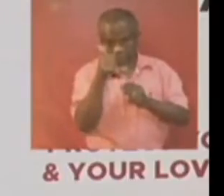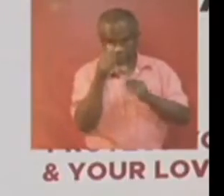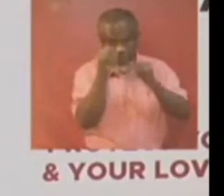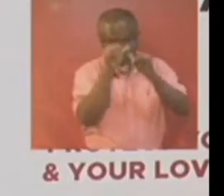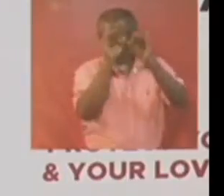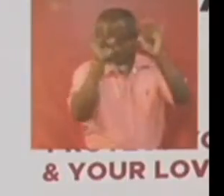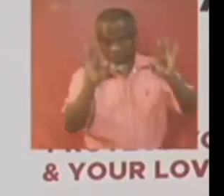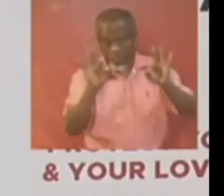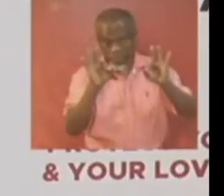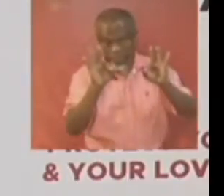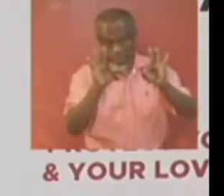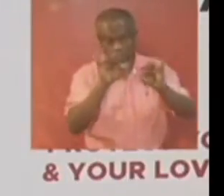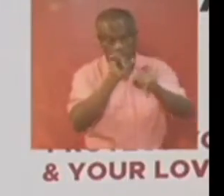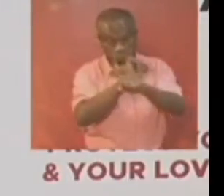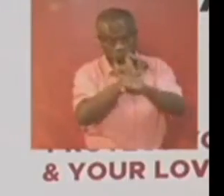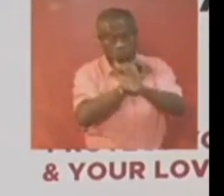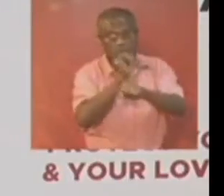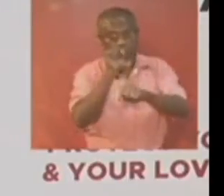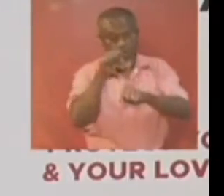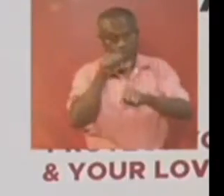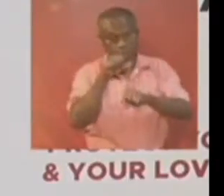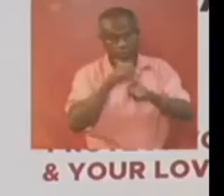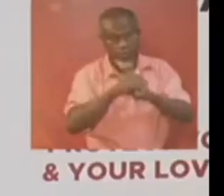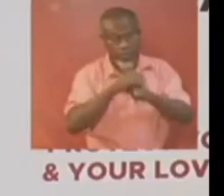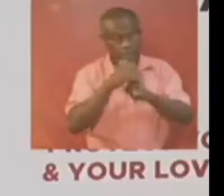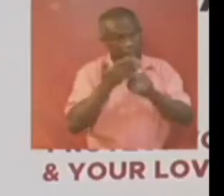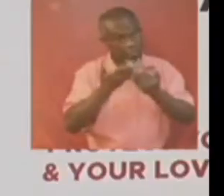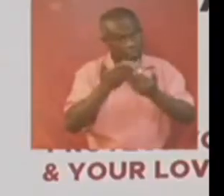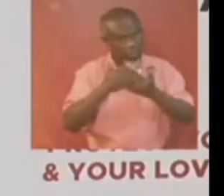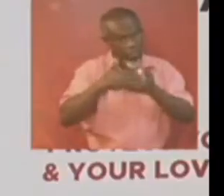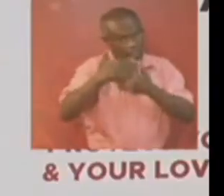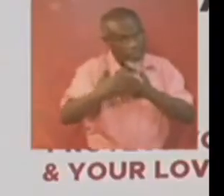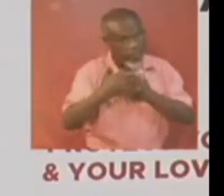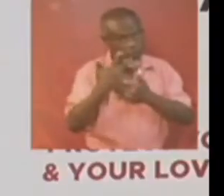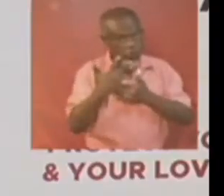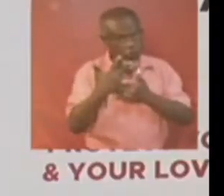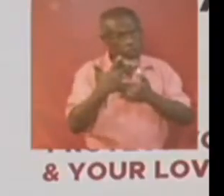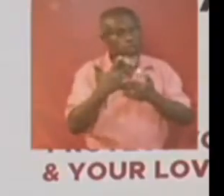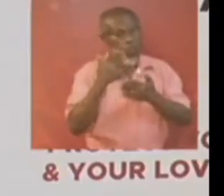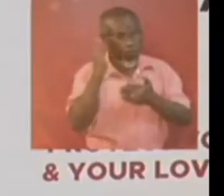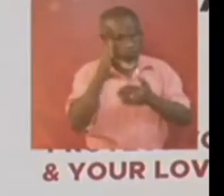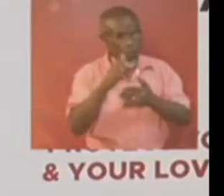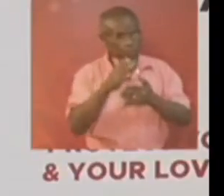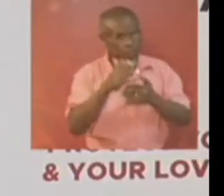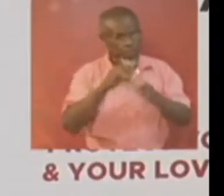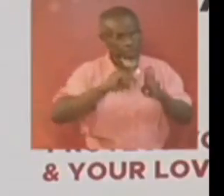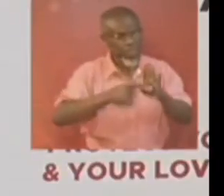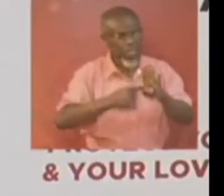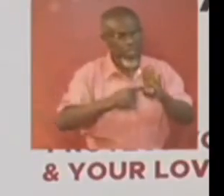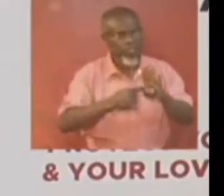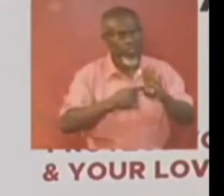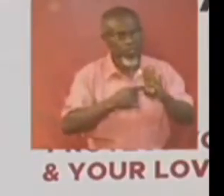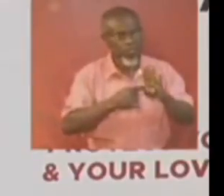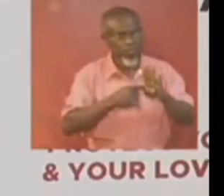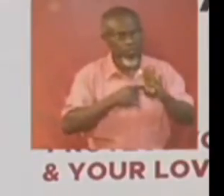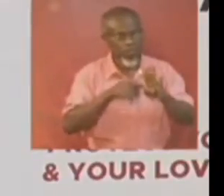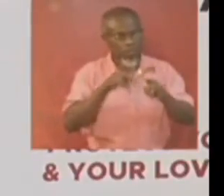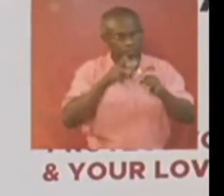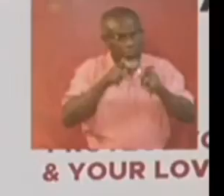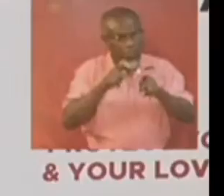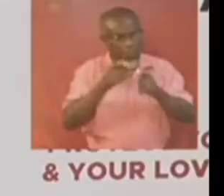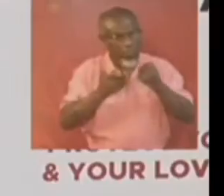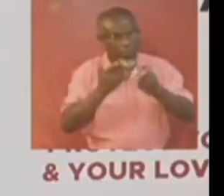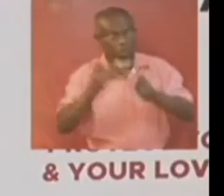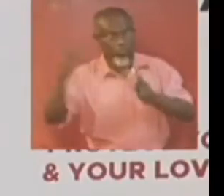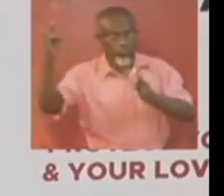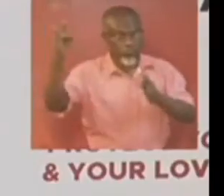3 facilities being operationalized within the next 2 days to accommodate repatriated nationals from the